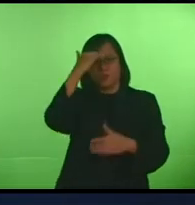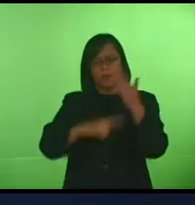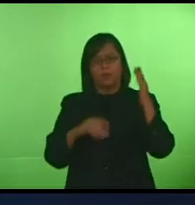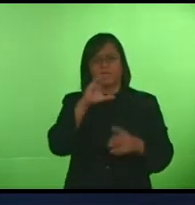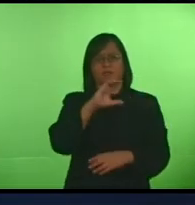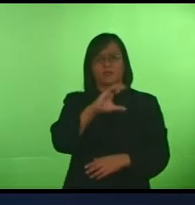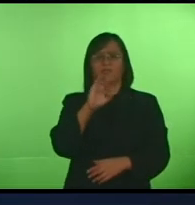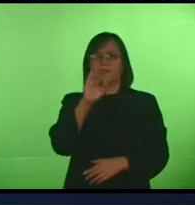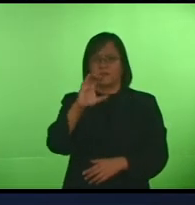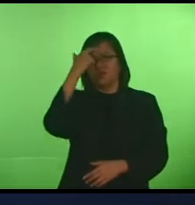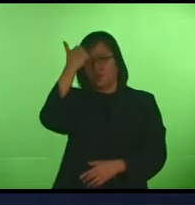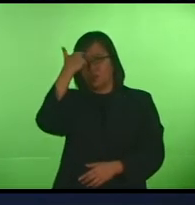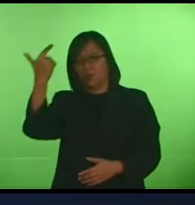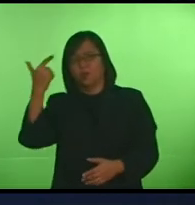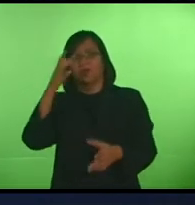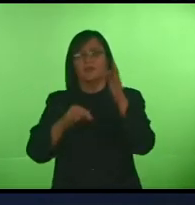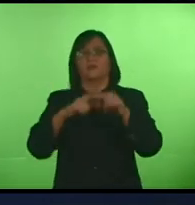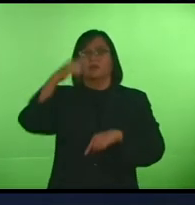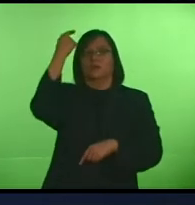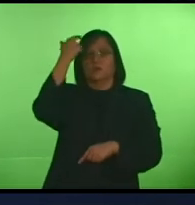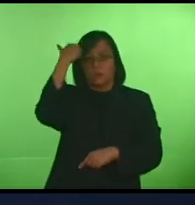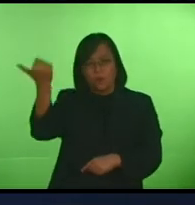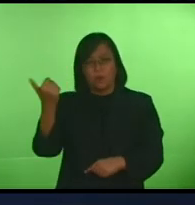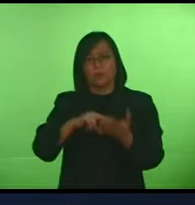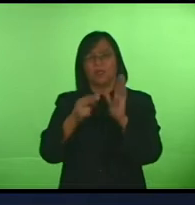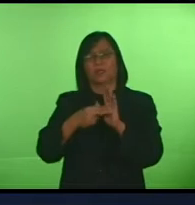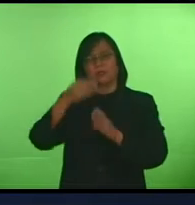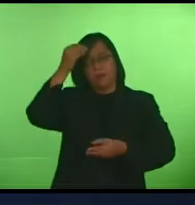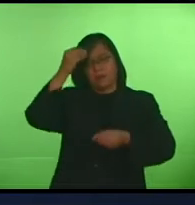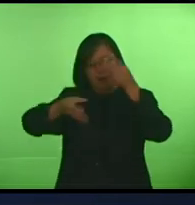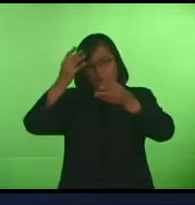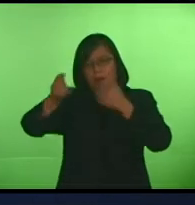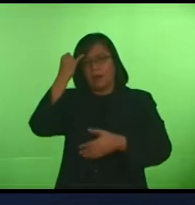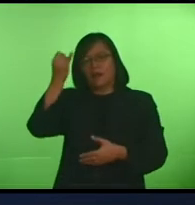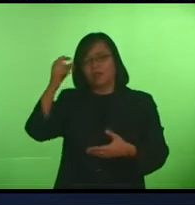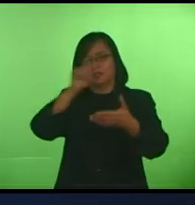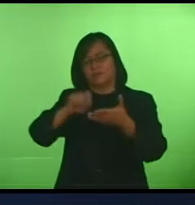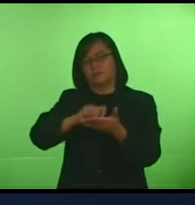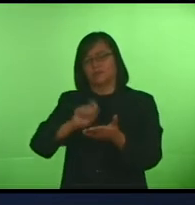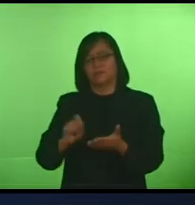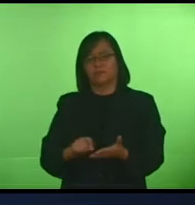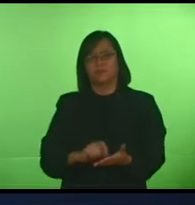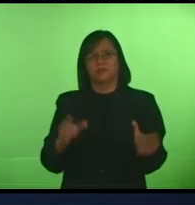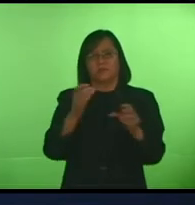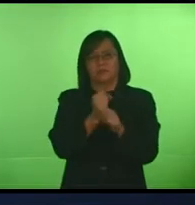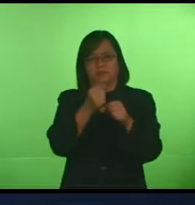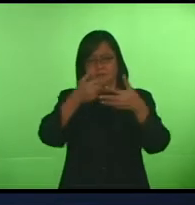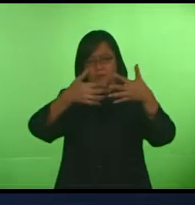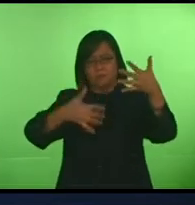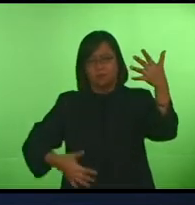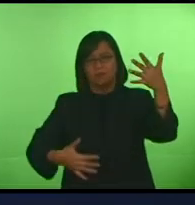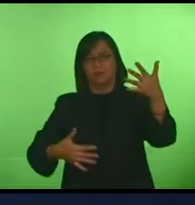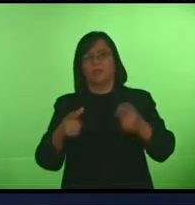you know, then start brainstorm the ideas and write them down. But if you do not know what CFC